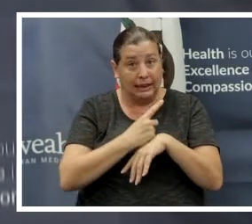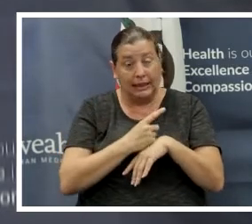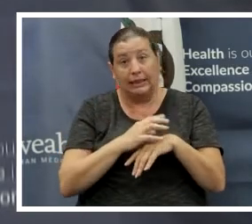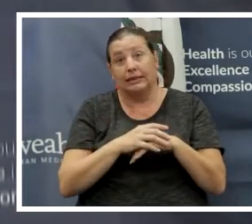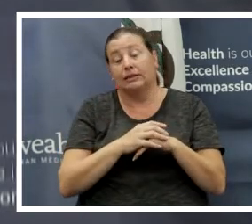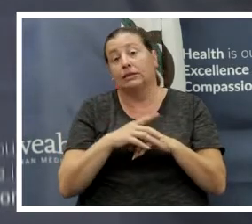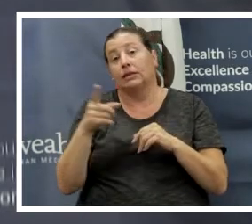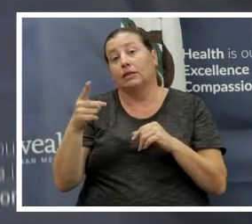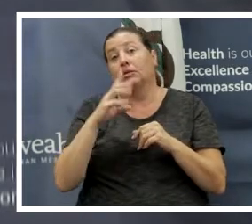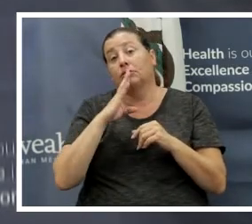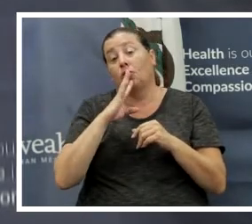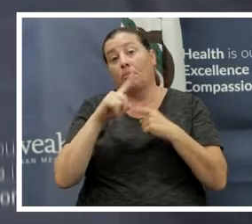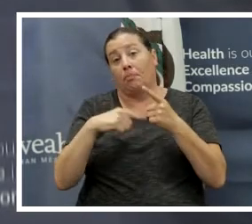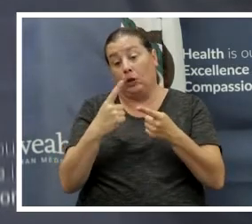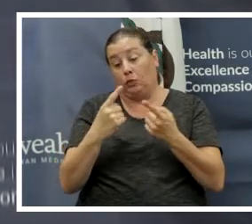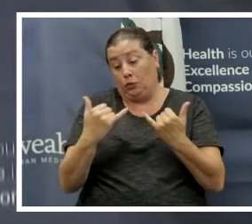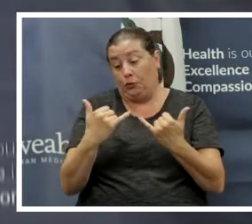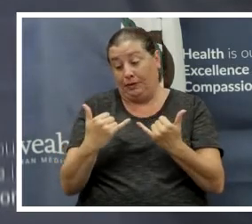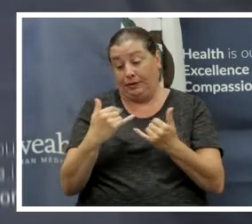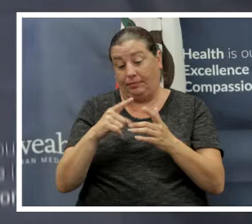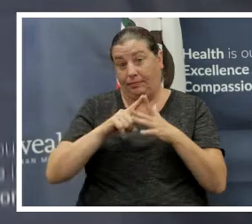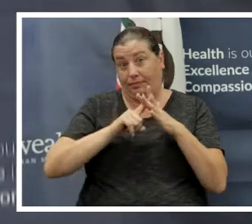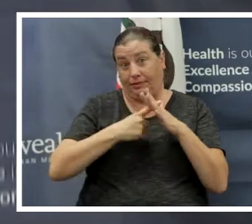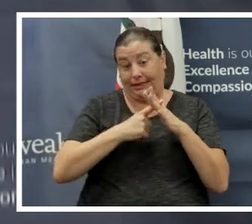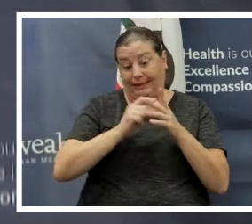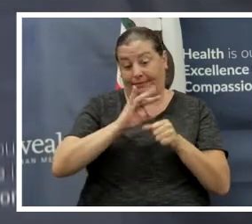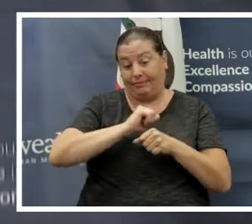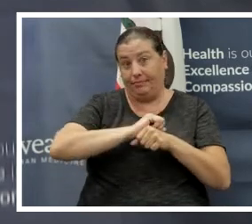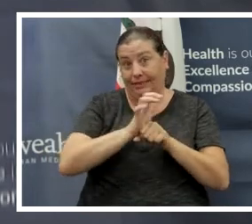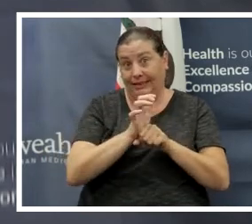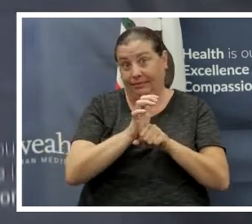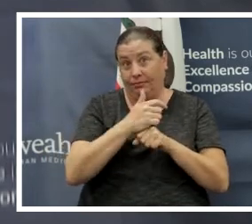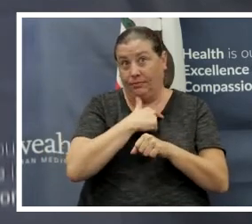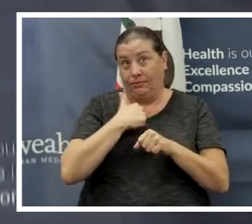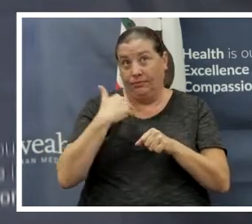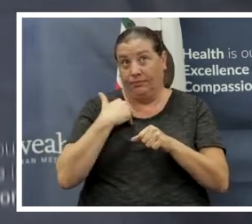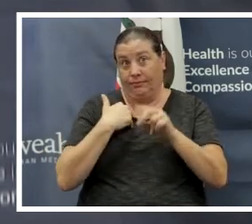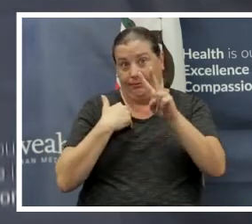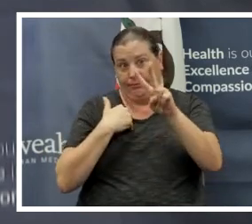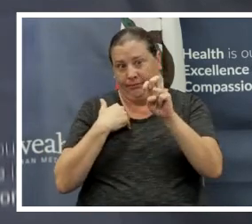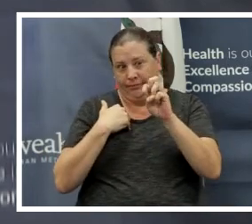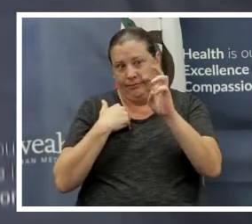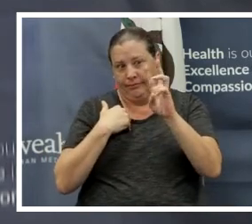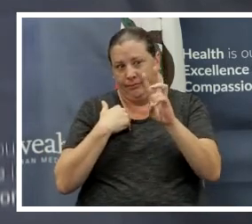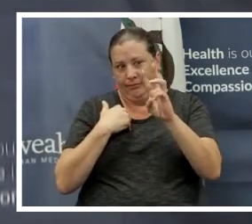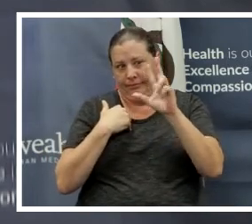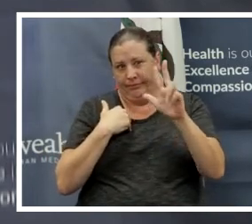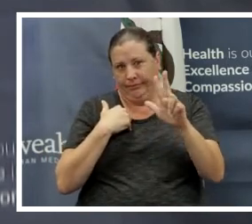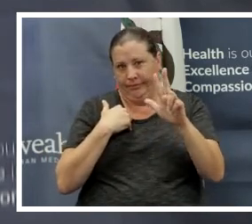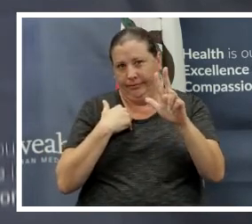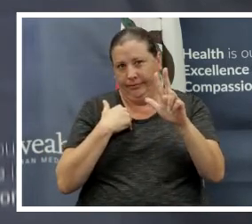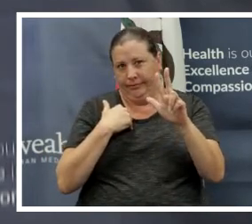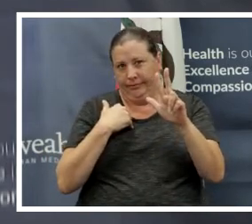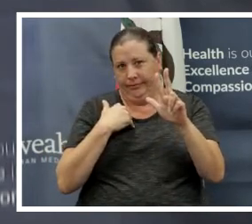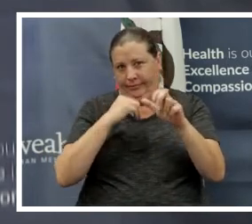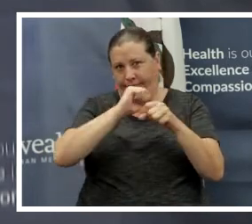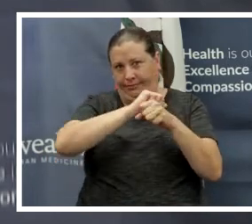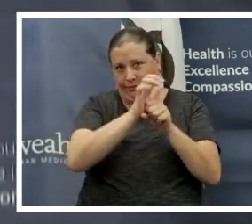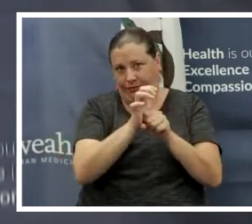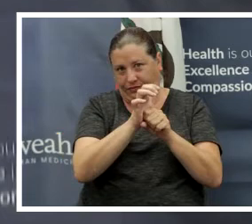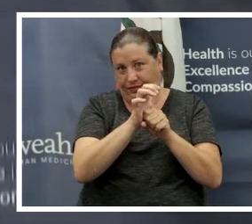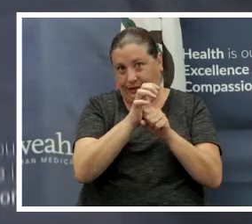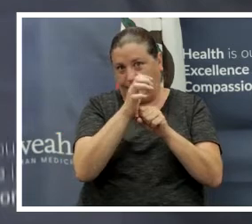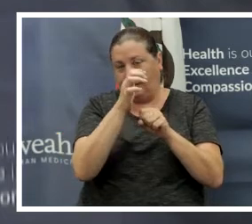since the beginning of the pandemic, we've had 263 COVID-19 deaths since the beginning